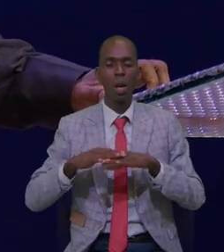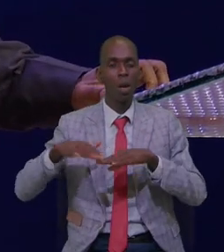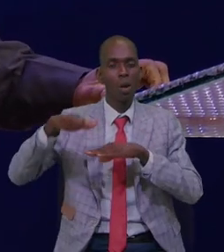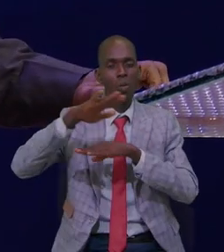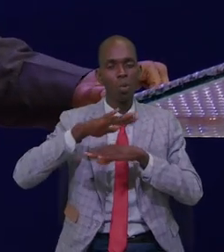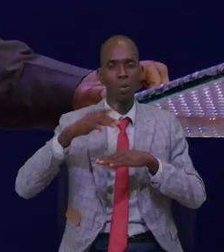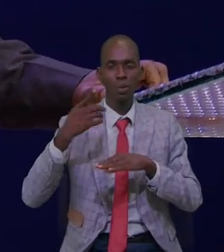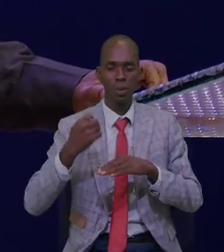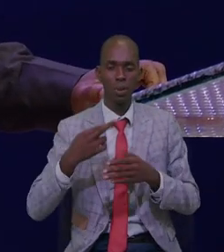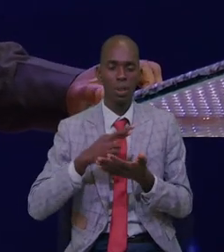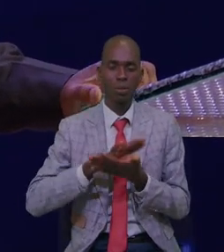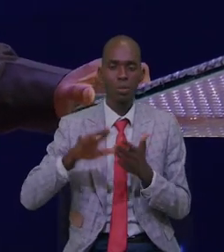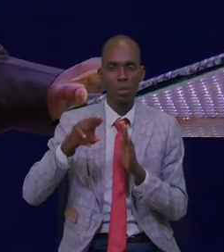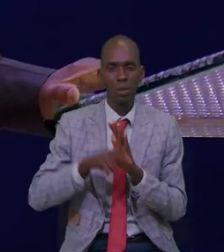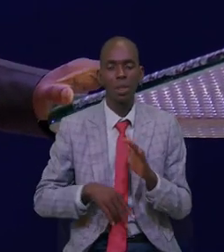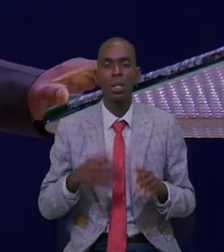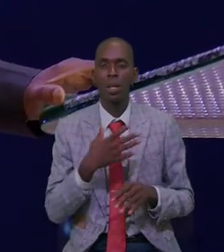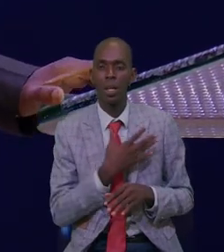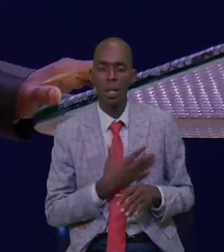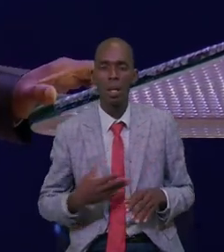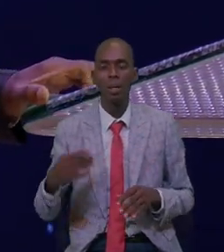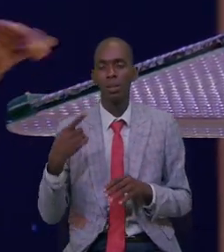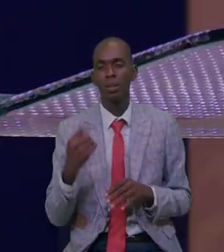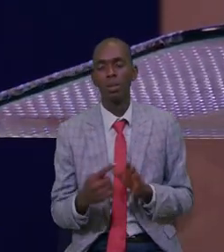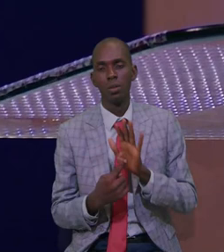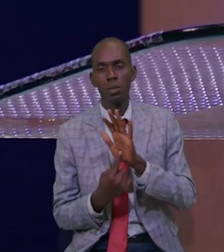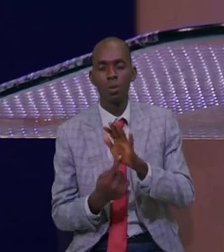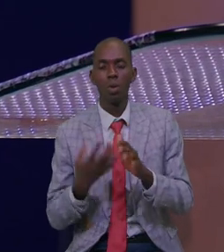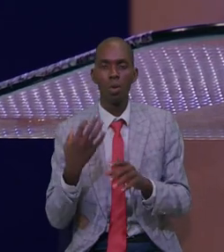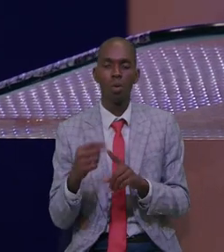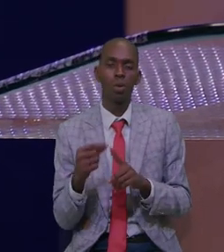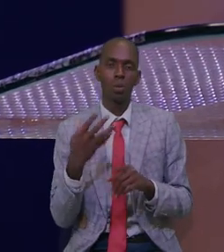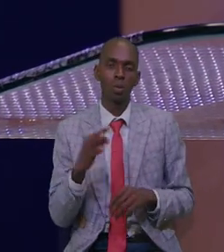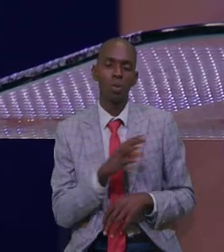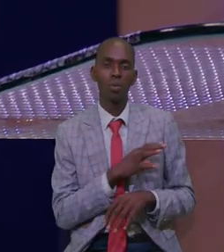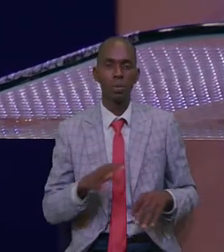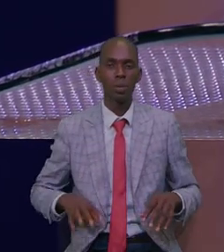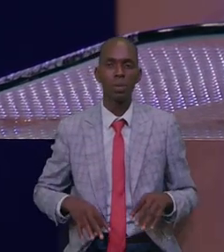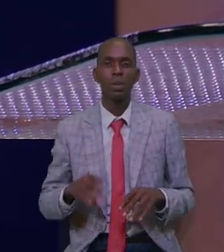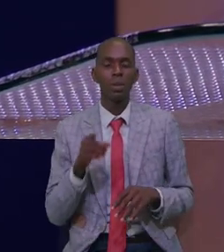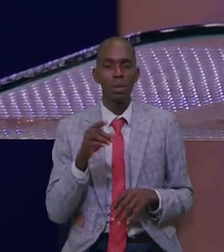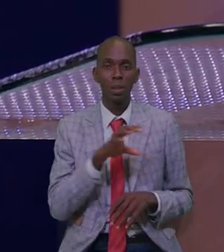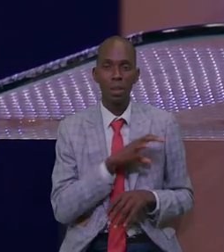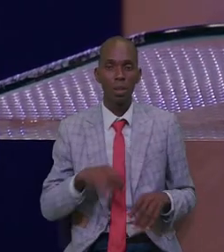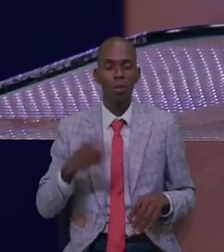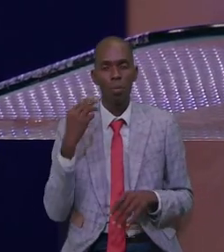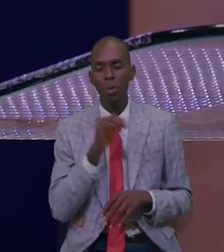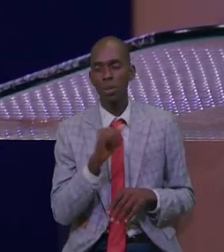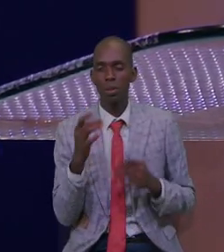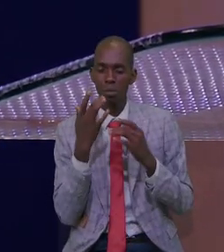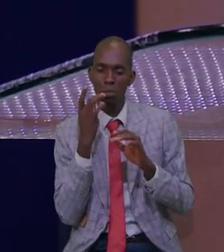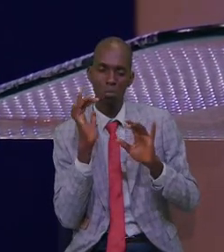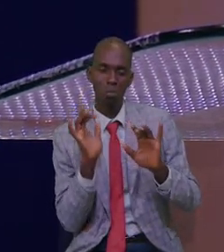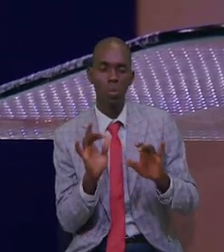the revelation that Christ has brought to us in the world. He was a scorned stone, and many people still scorn